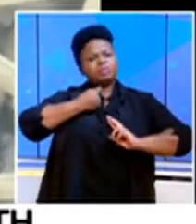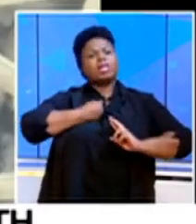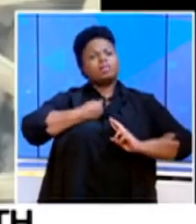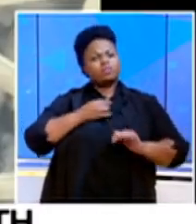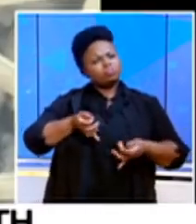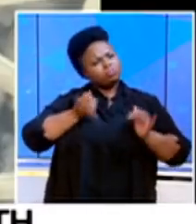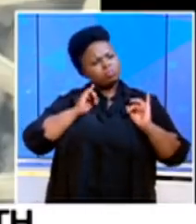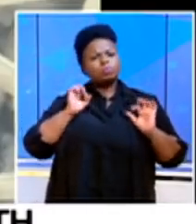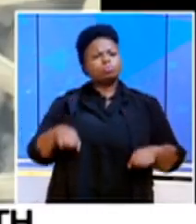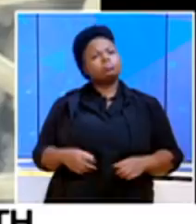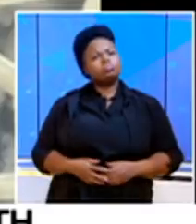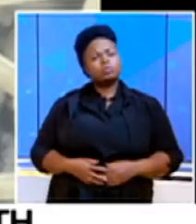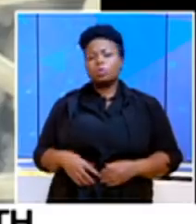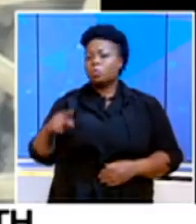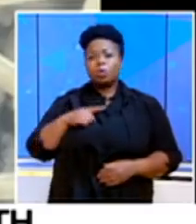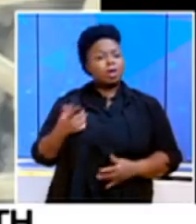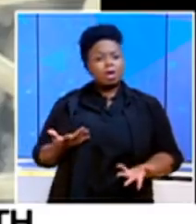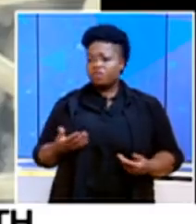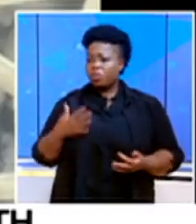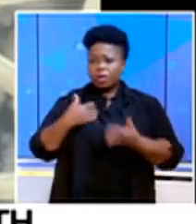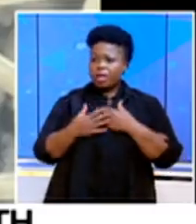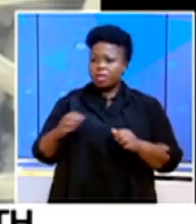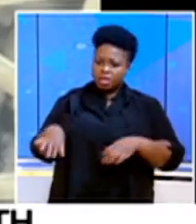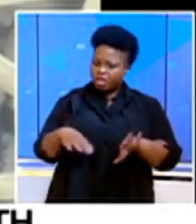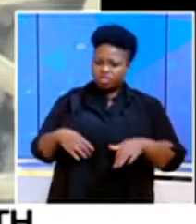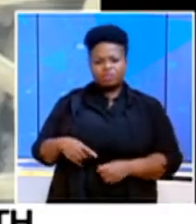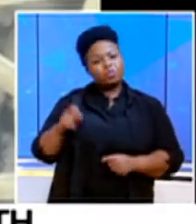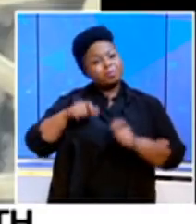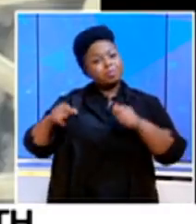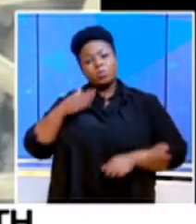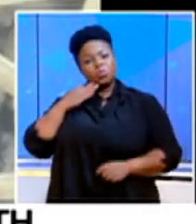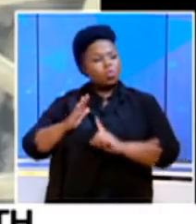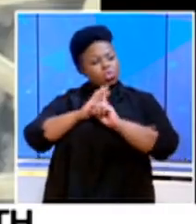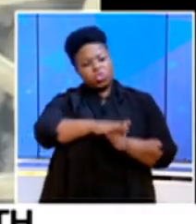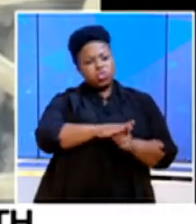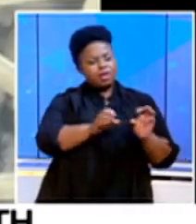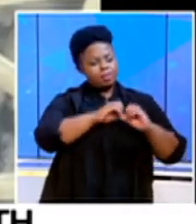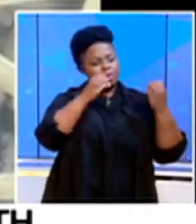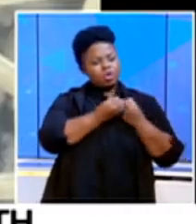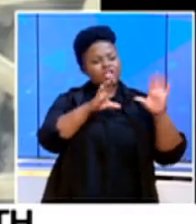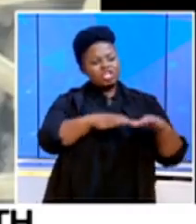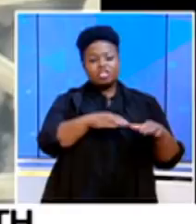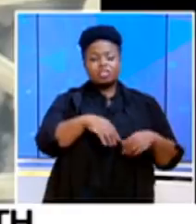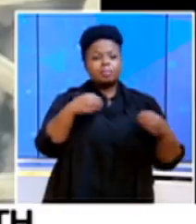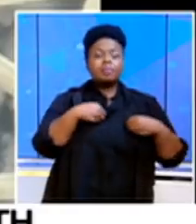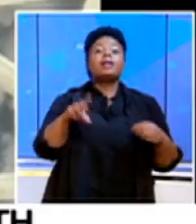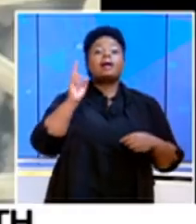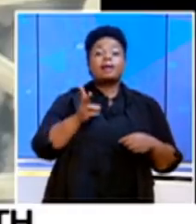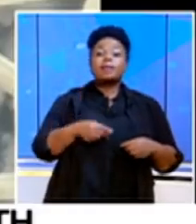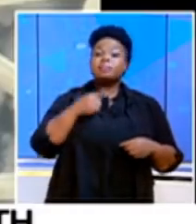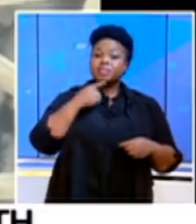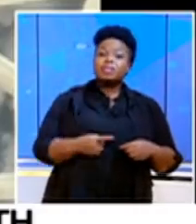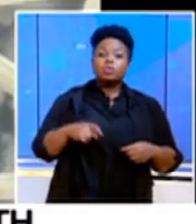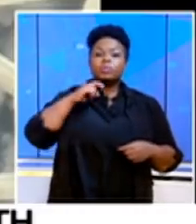itself seriously, and will not hesitate to take action against those that undermine organizational property. We have also urged